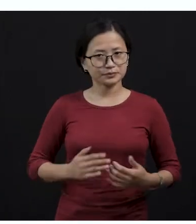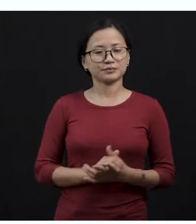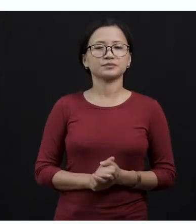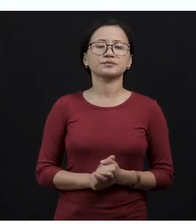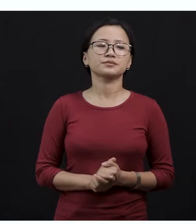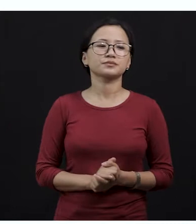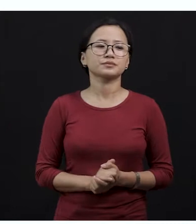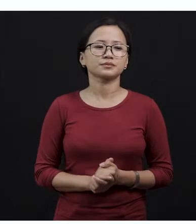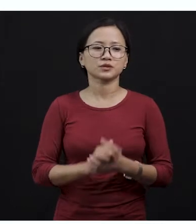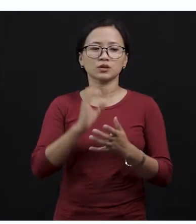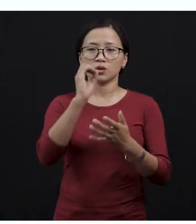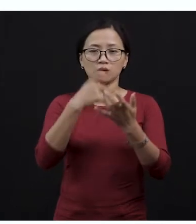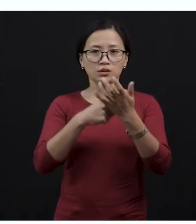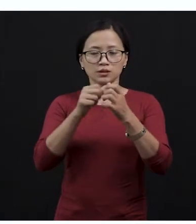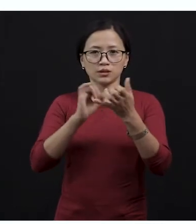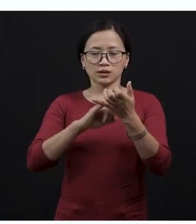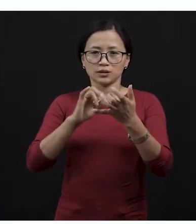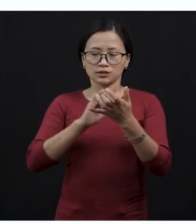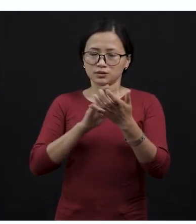are called the organ system.